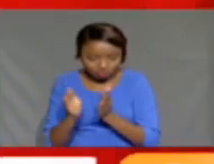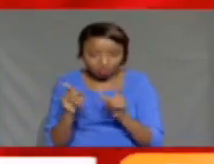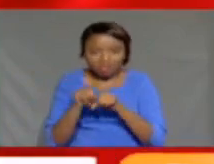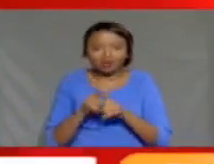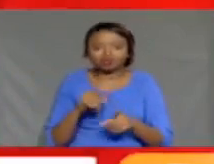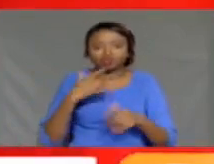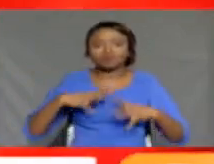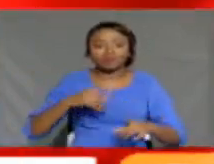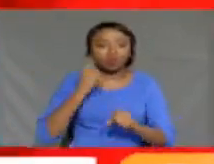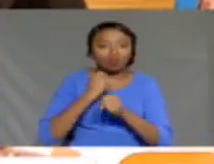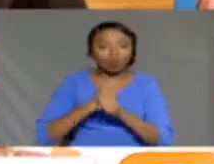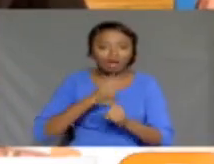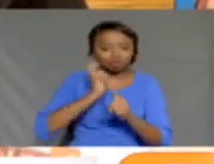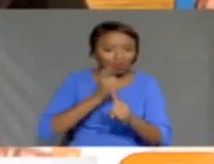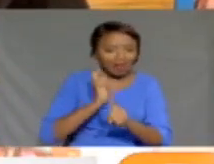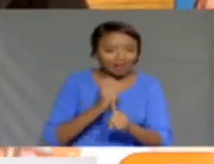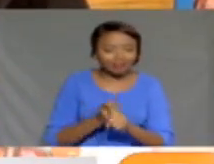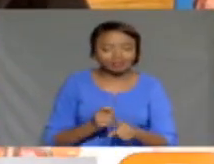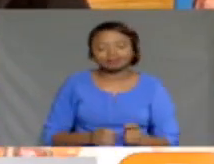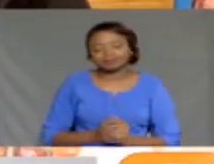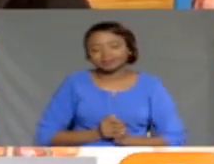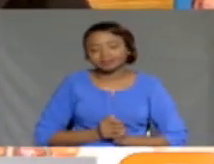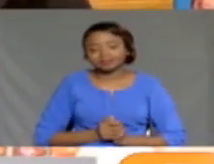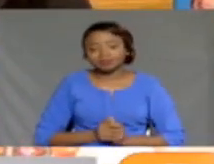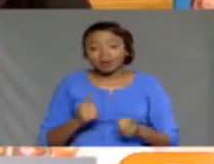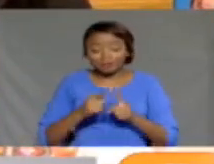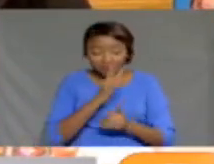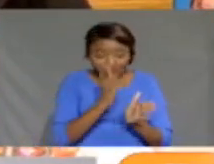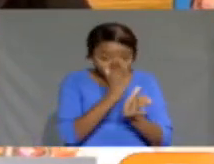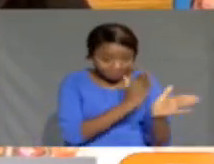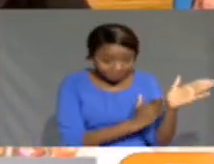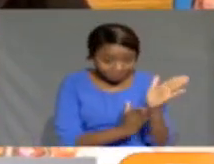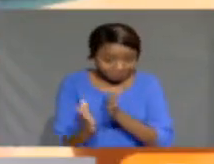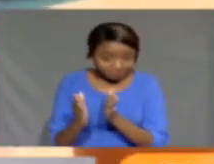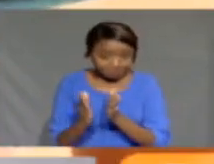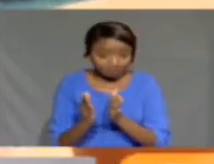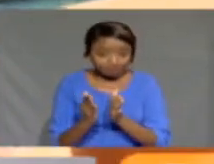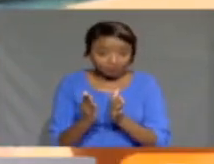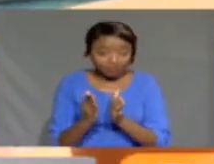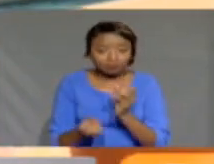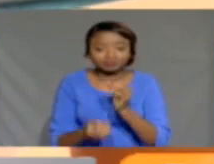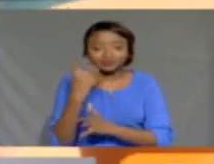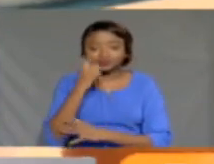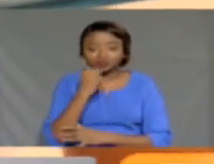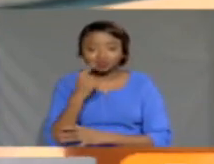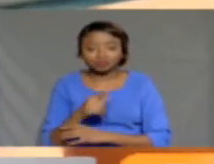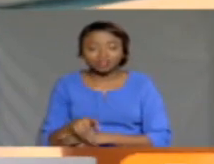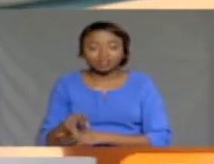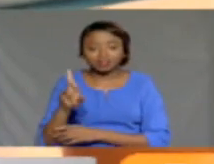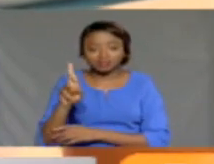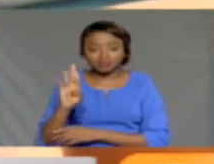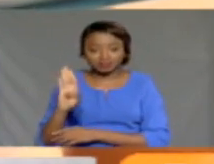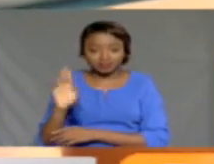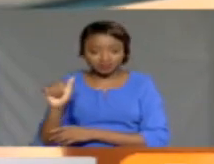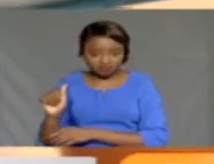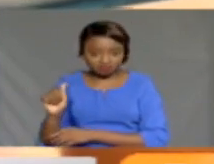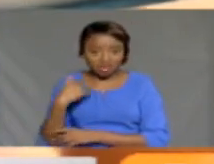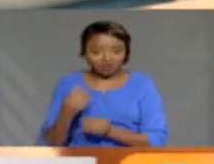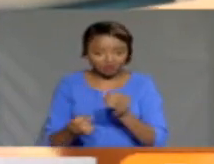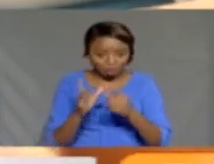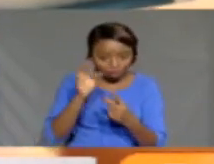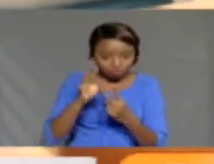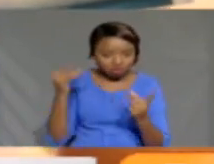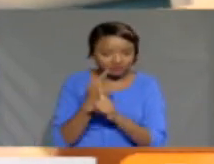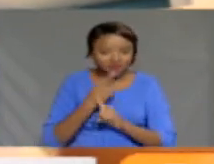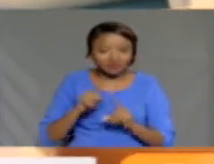to Octagon Managing Director Godwin Simba, the plan, regulated by the Retirement Benefits Authority, will incorporate various investment options,